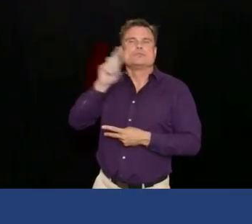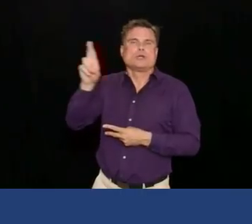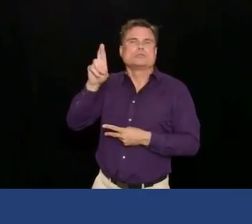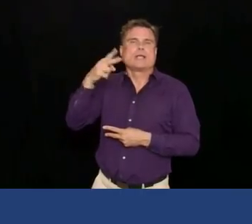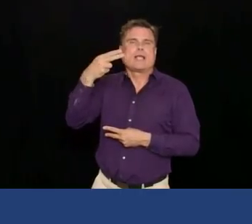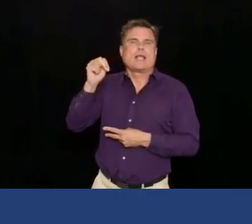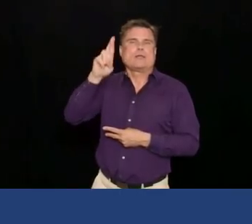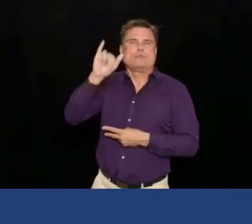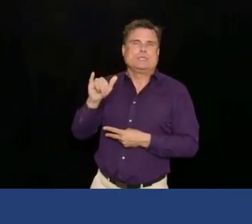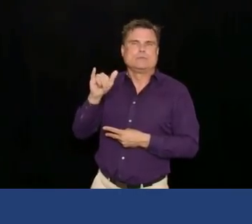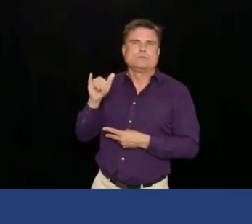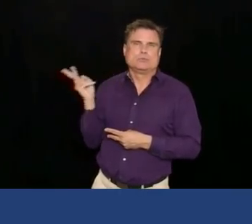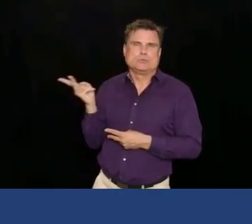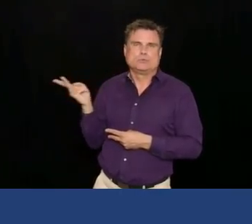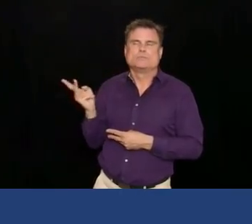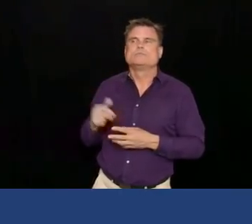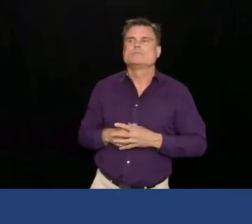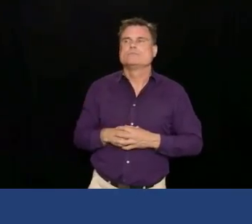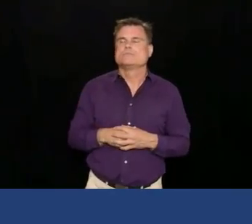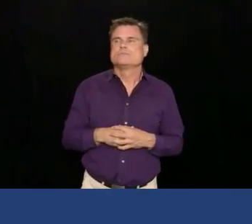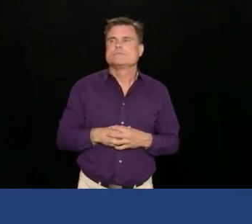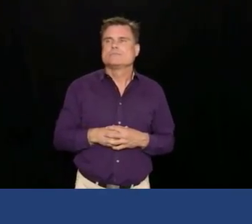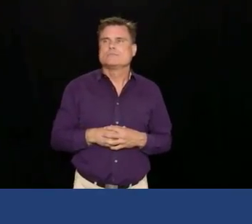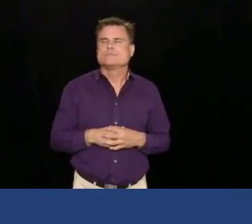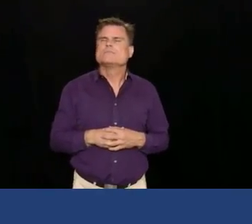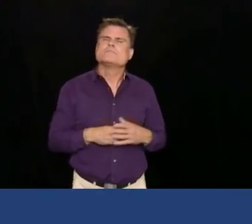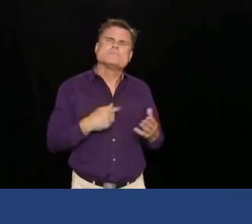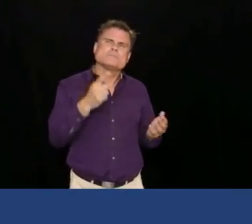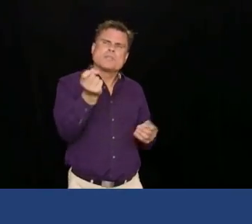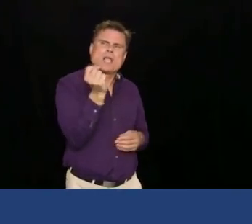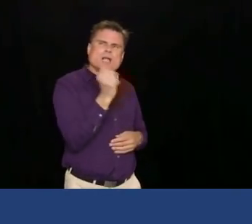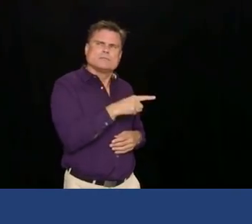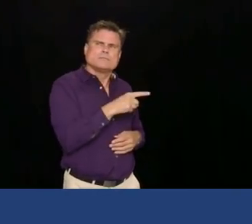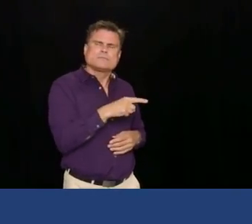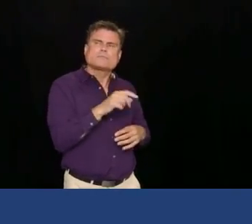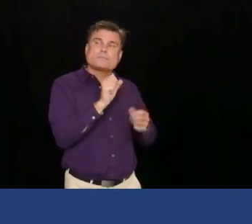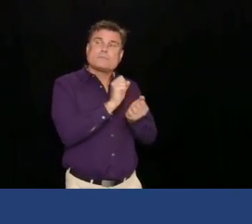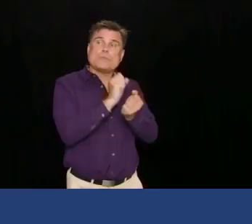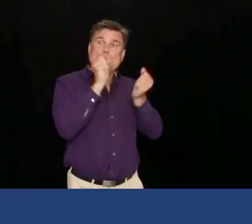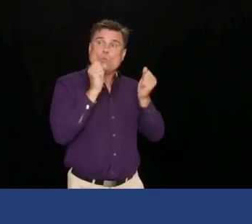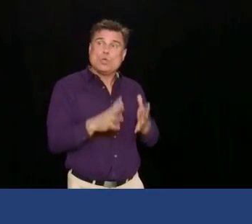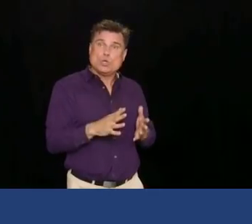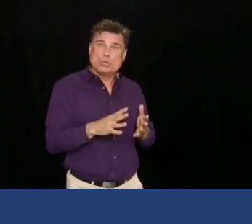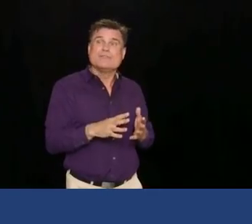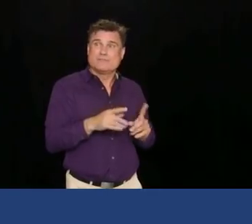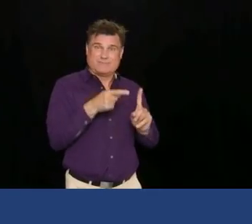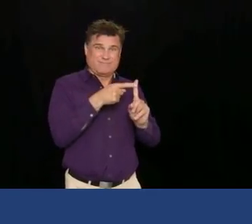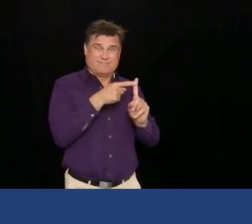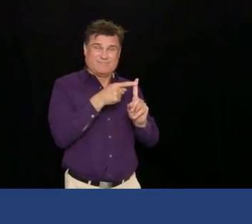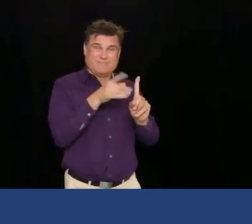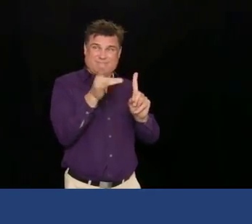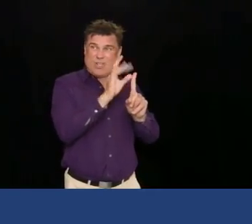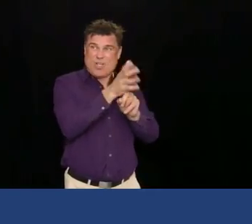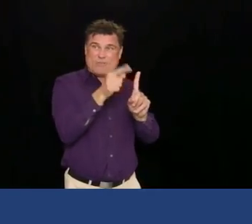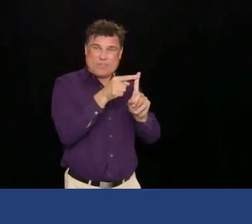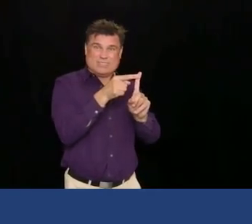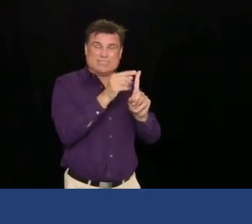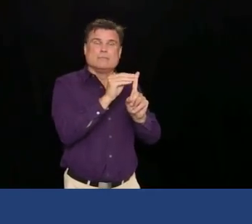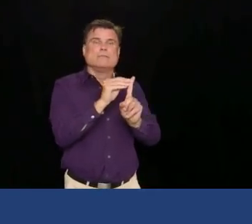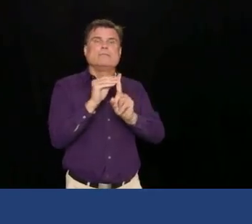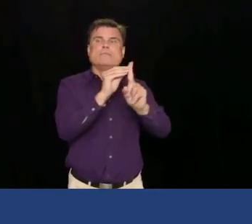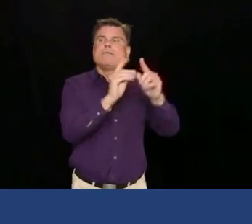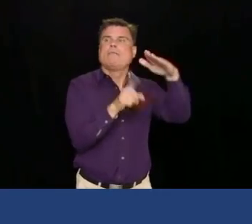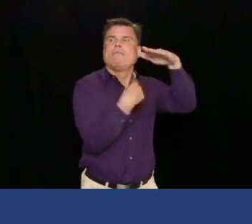follow-up, this advocate says the worker who tested positive was isolated in substandard conditions with no food provided by